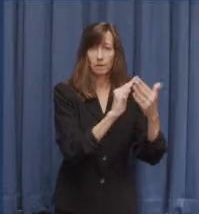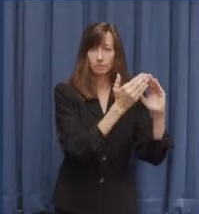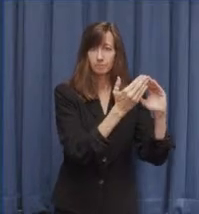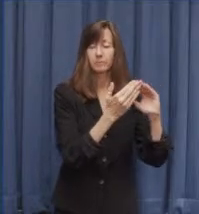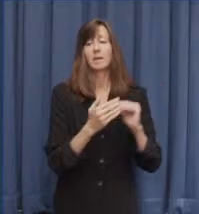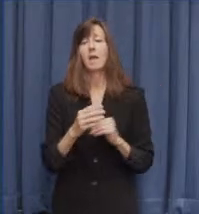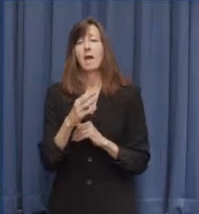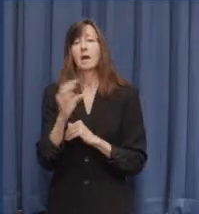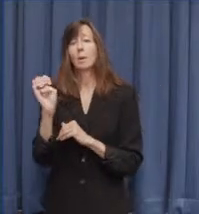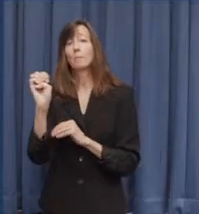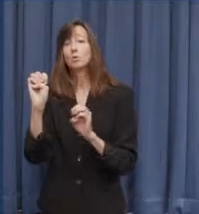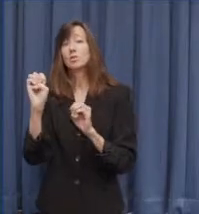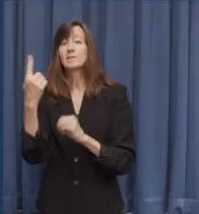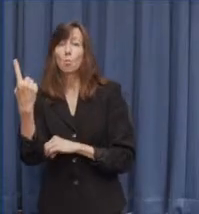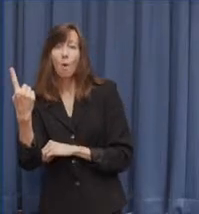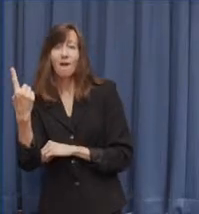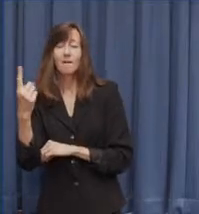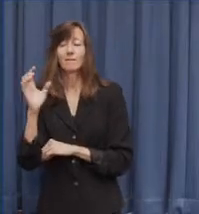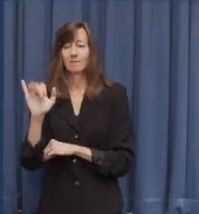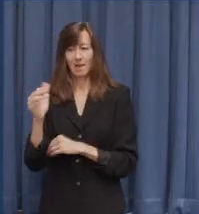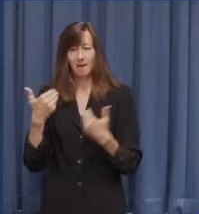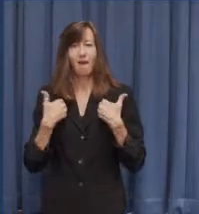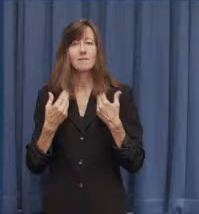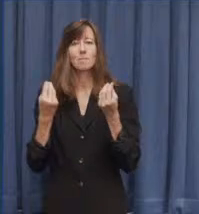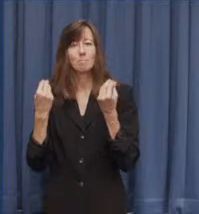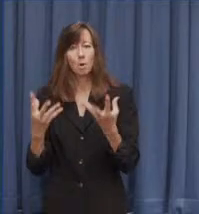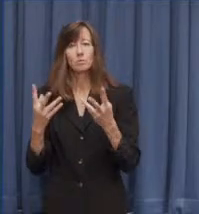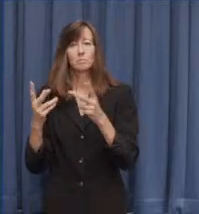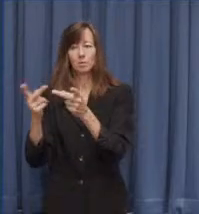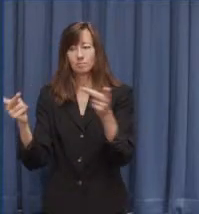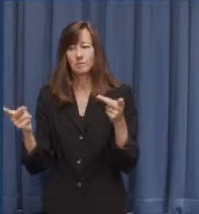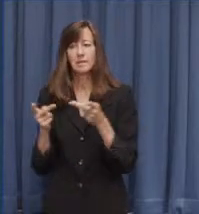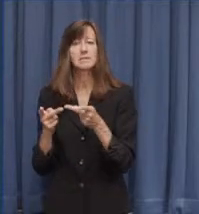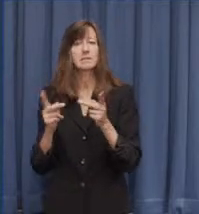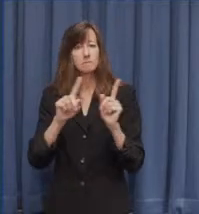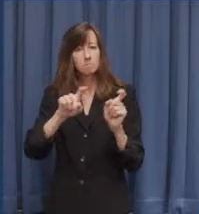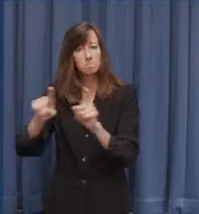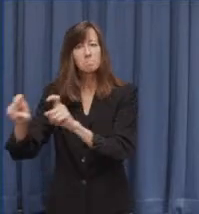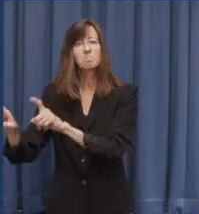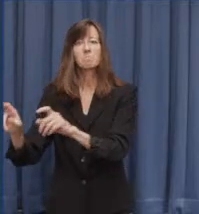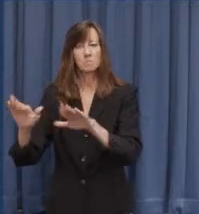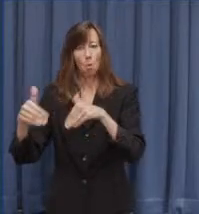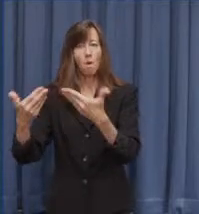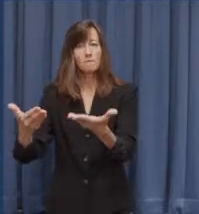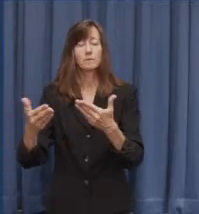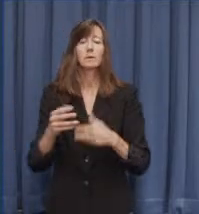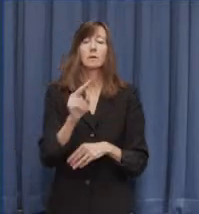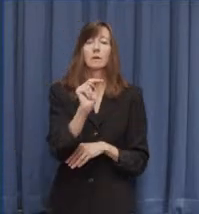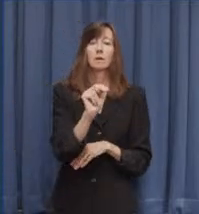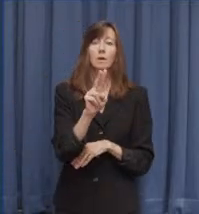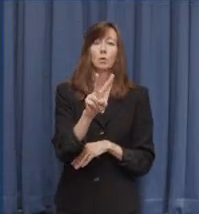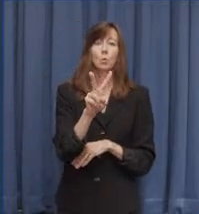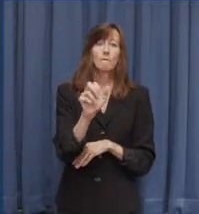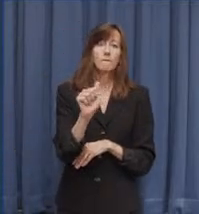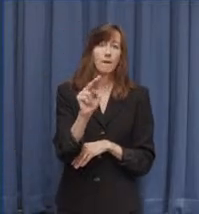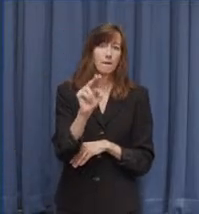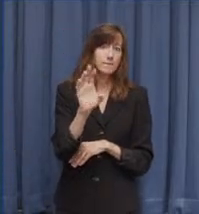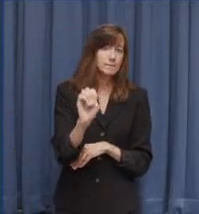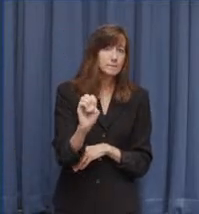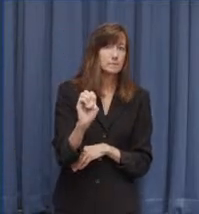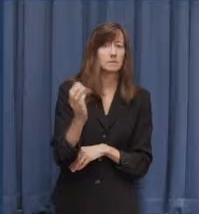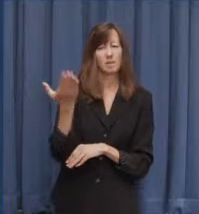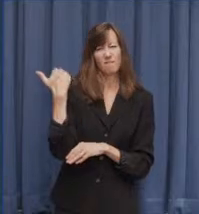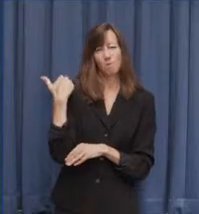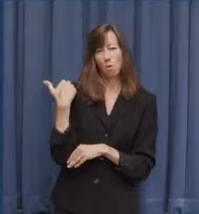multiple locations, including one in Kingston that is offering testing. And then Nuvance, formerly HealthQuest,